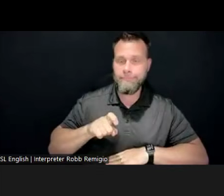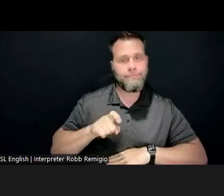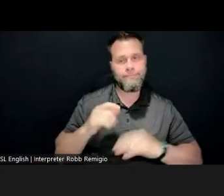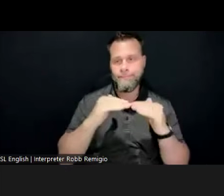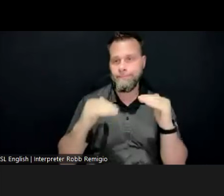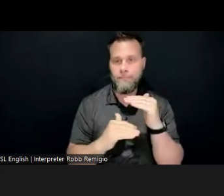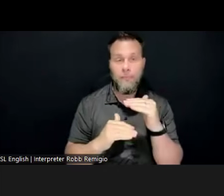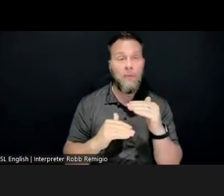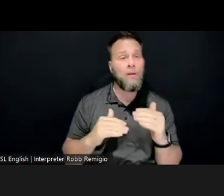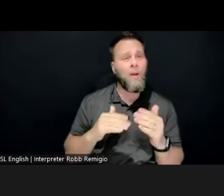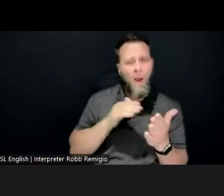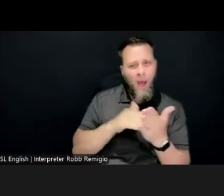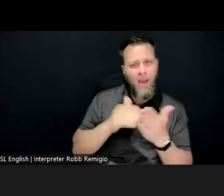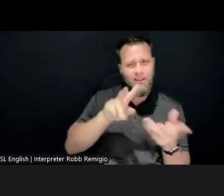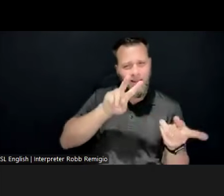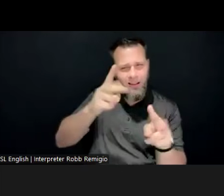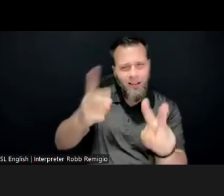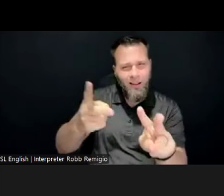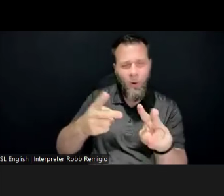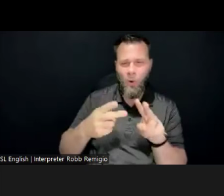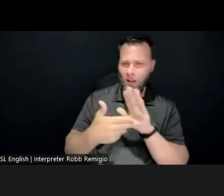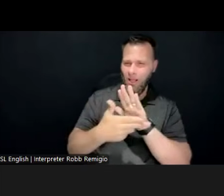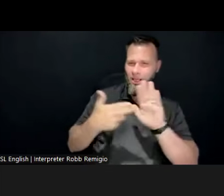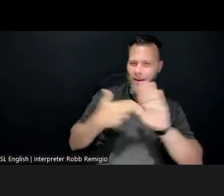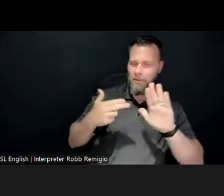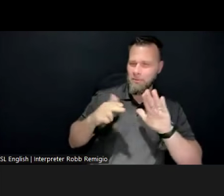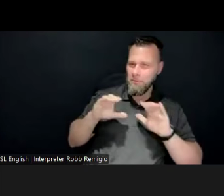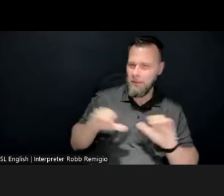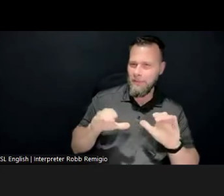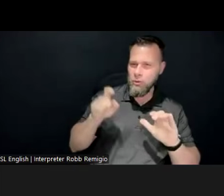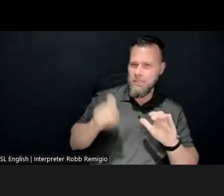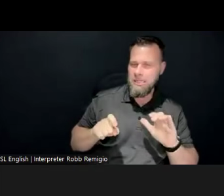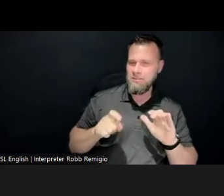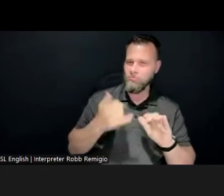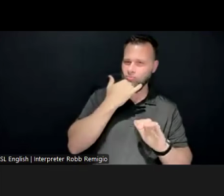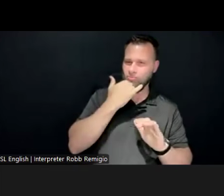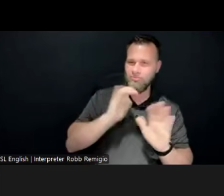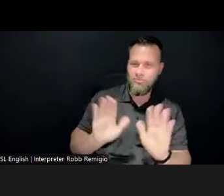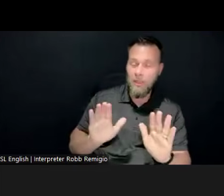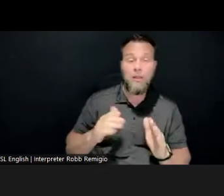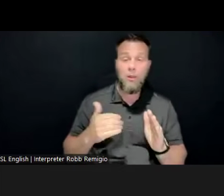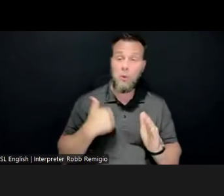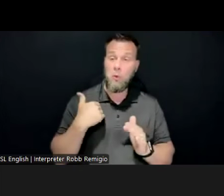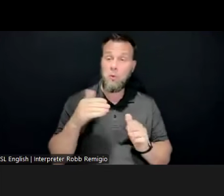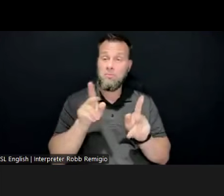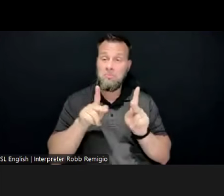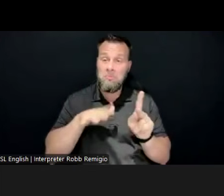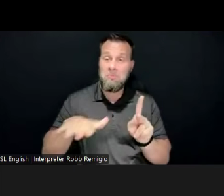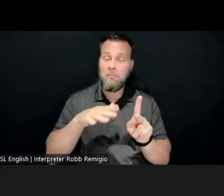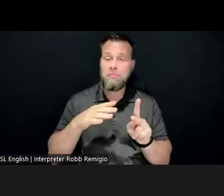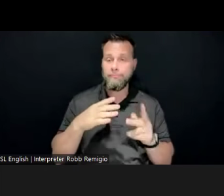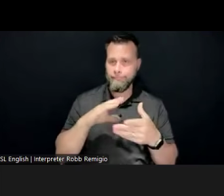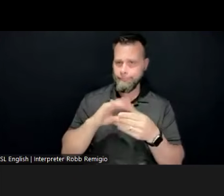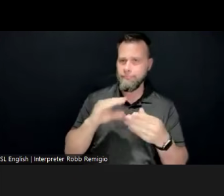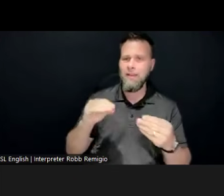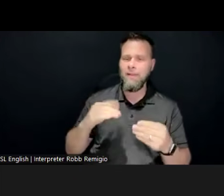frequent misunderstandings and mischaracterizations of their behaviors and needs. Some youth said that they felt racialized, disciplined, and